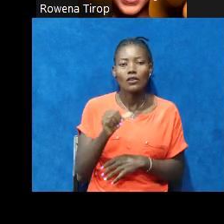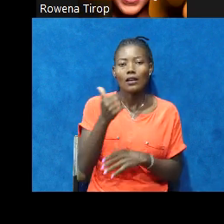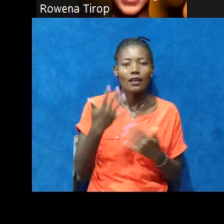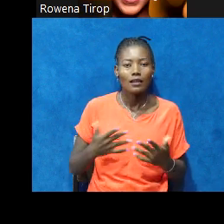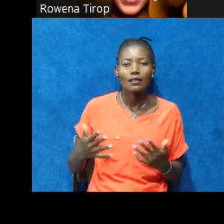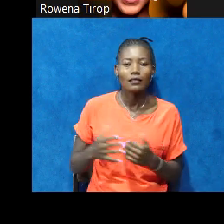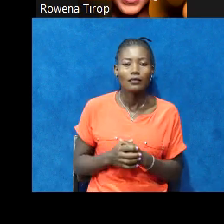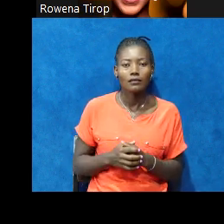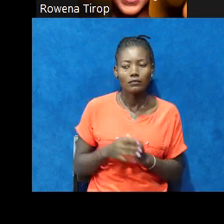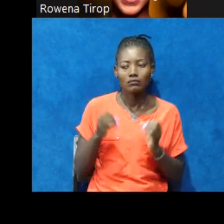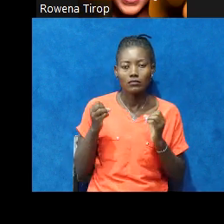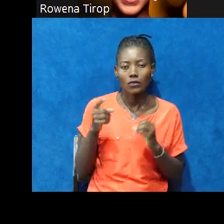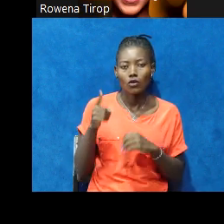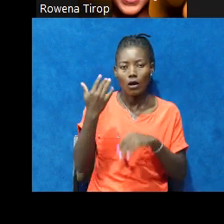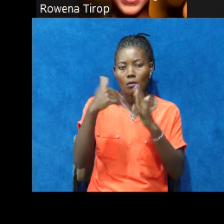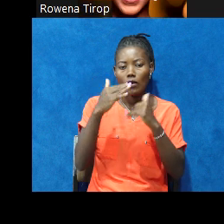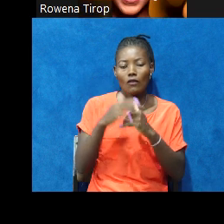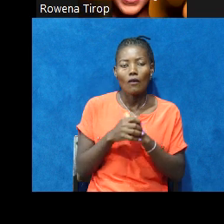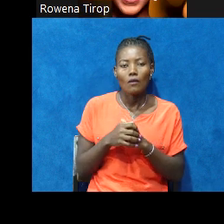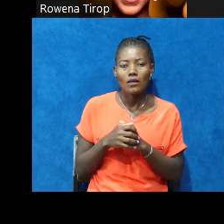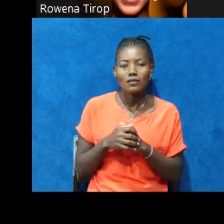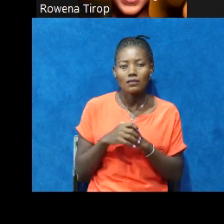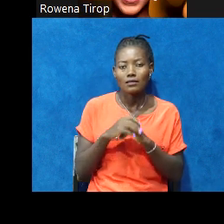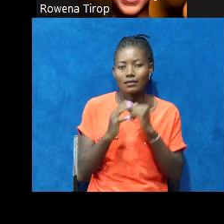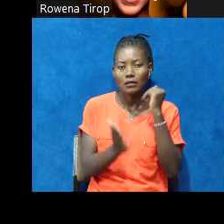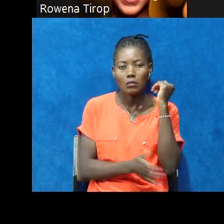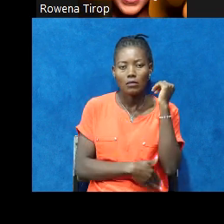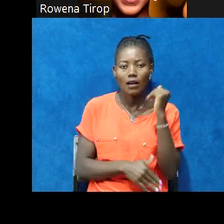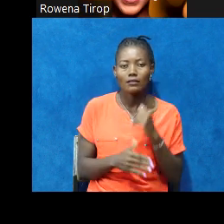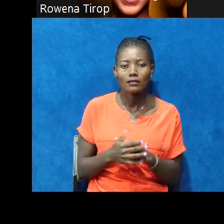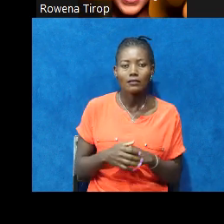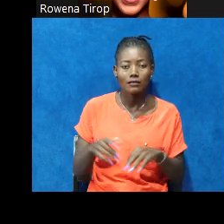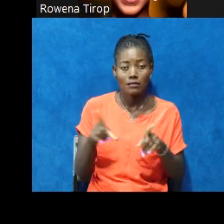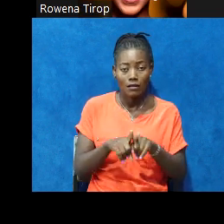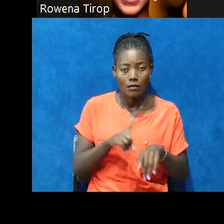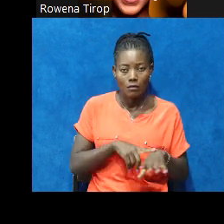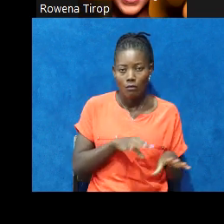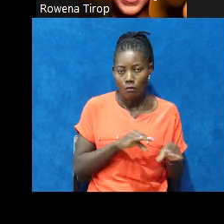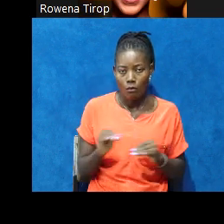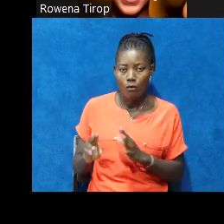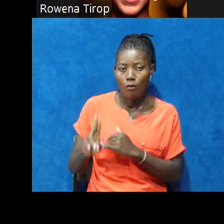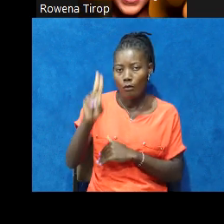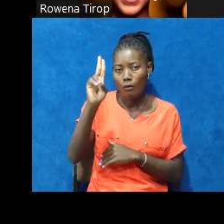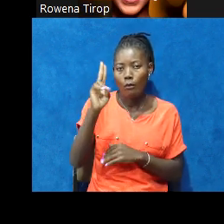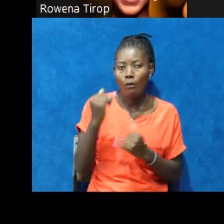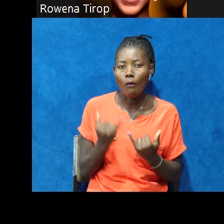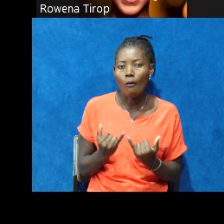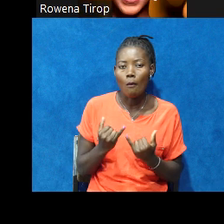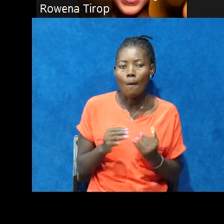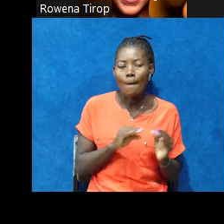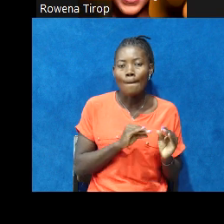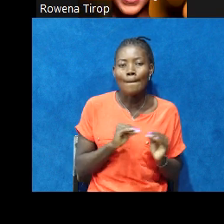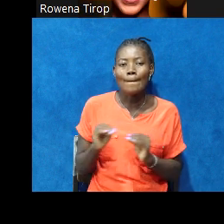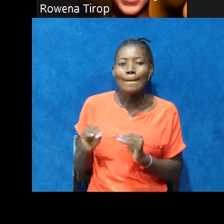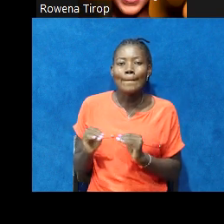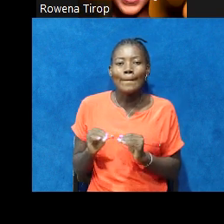nothing, your performance is quite dismal. As you move upward, now you're going into, you know,